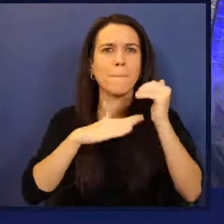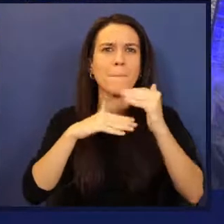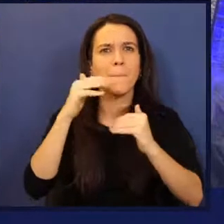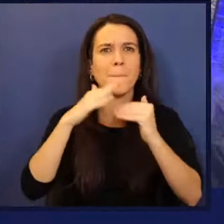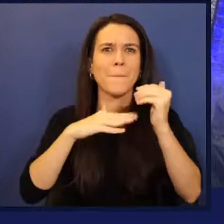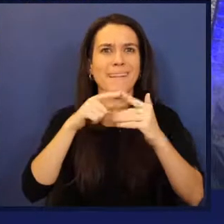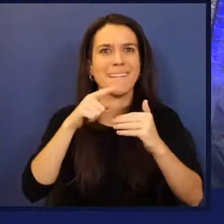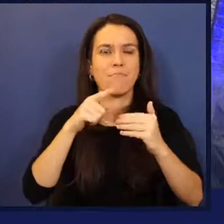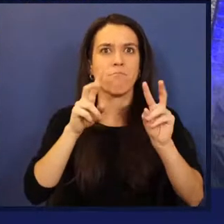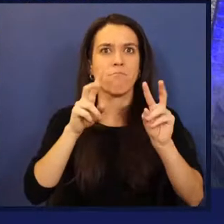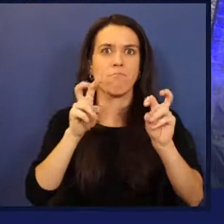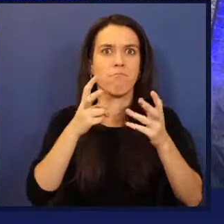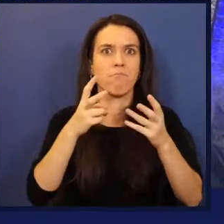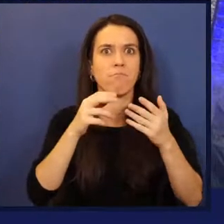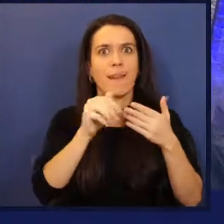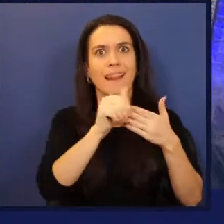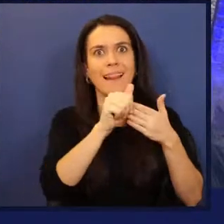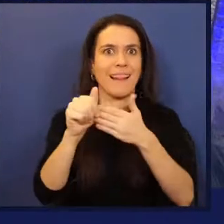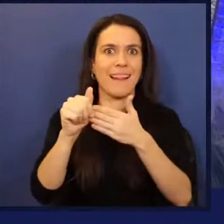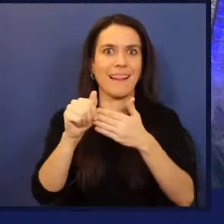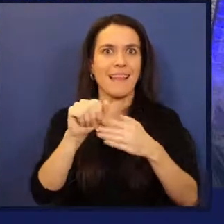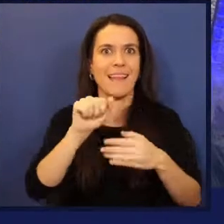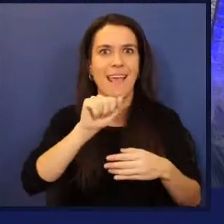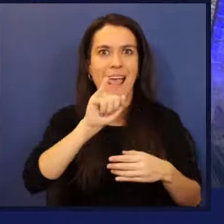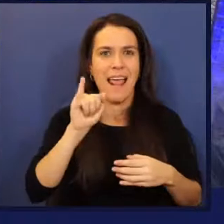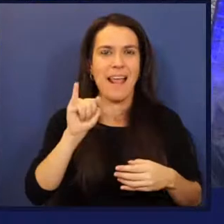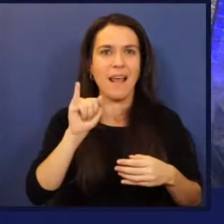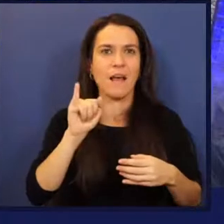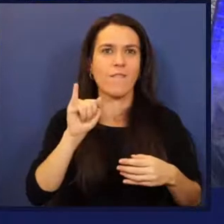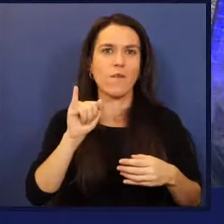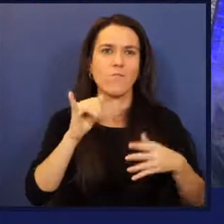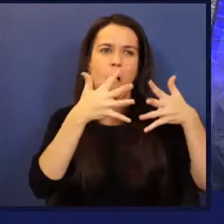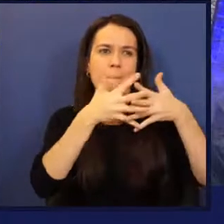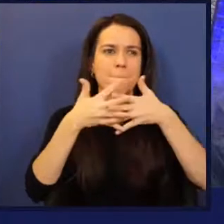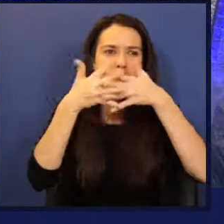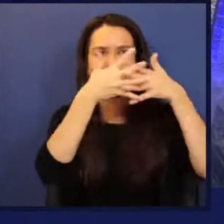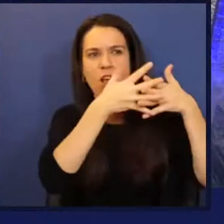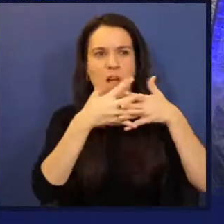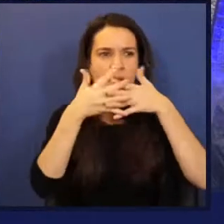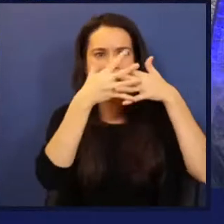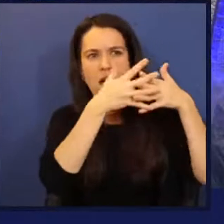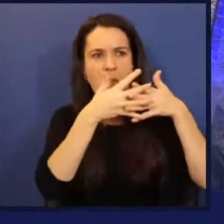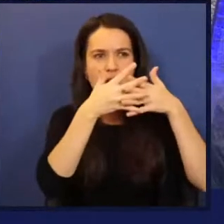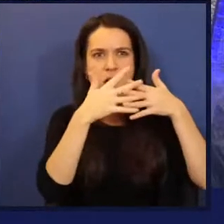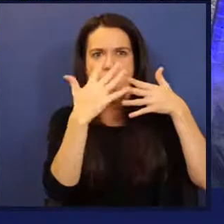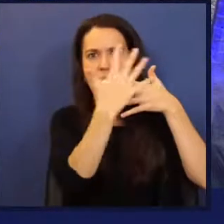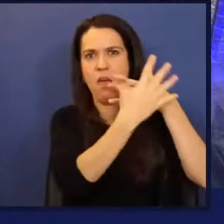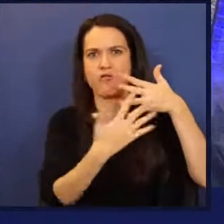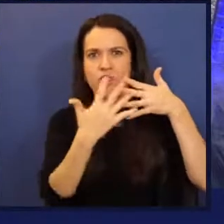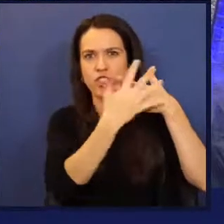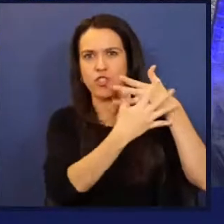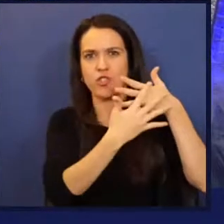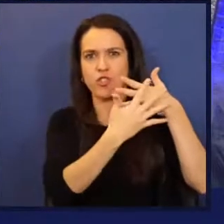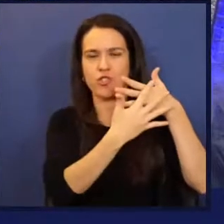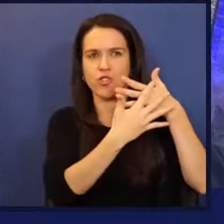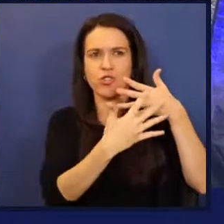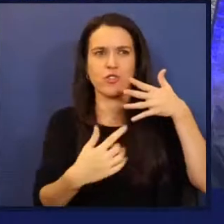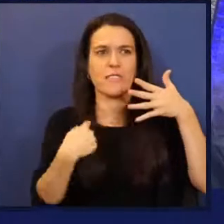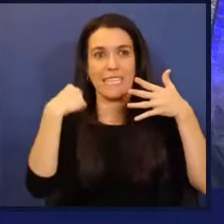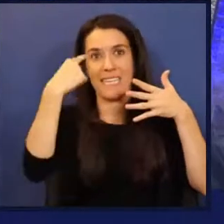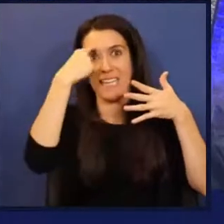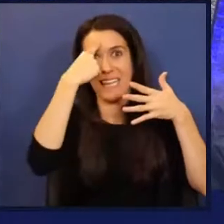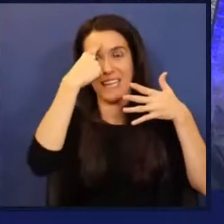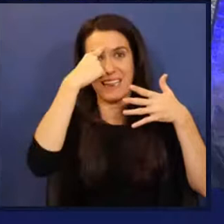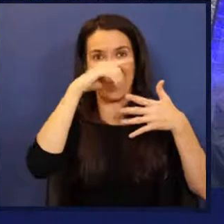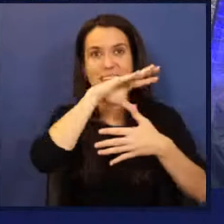AI as part of the North America region. And Fergus is part of